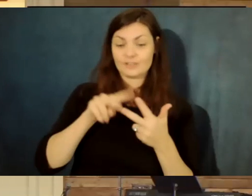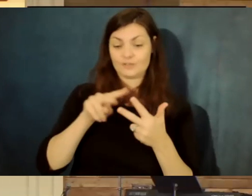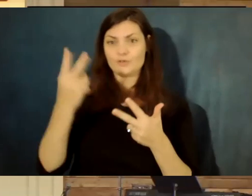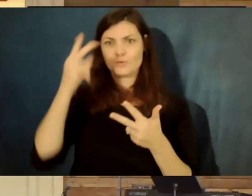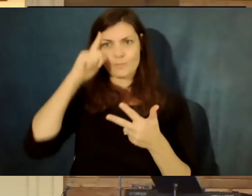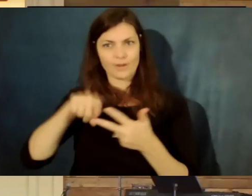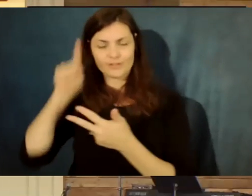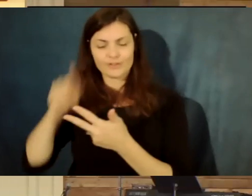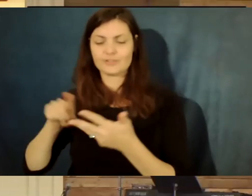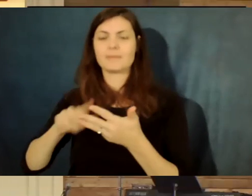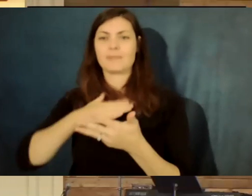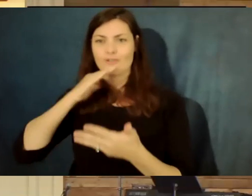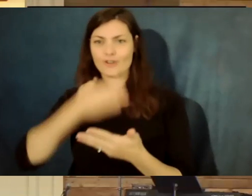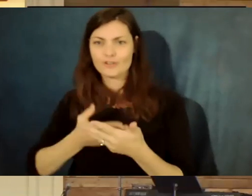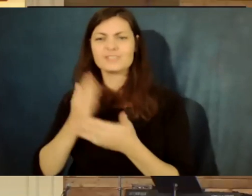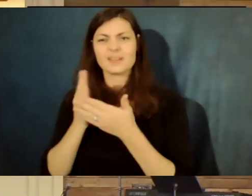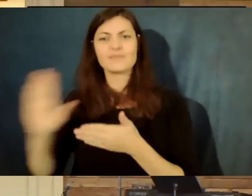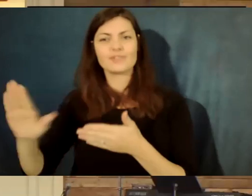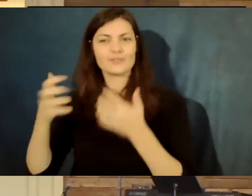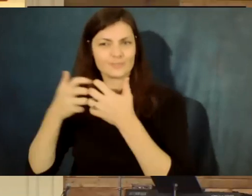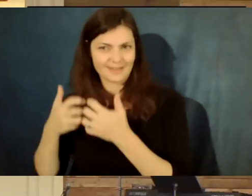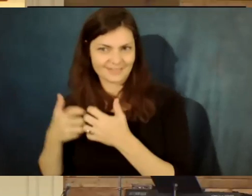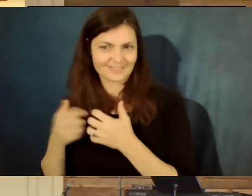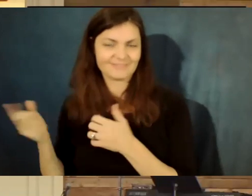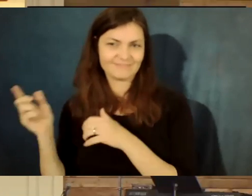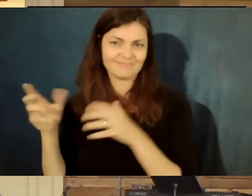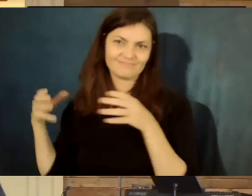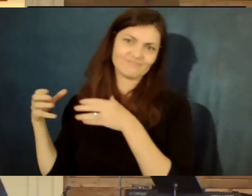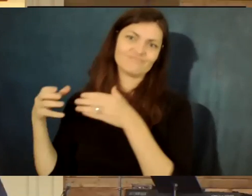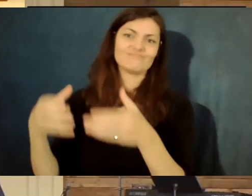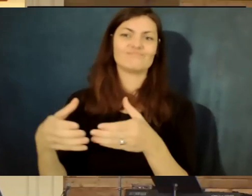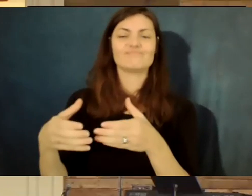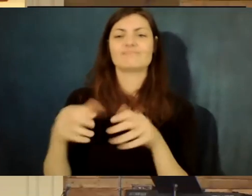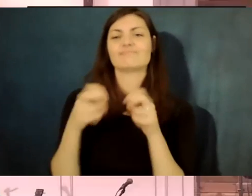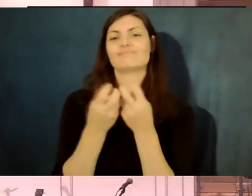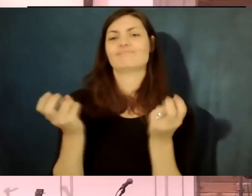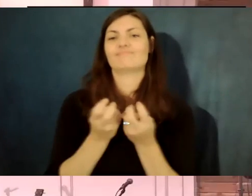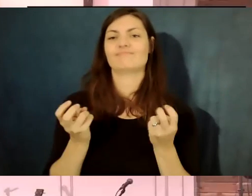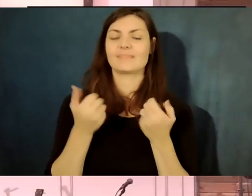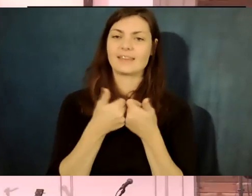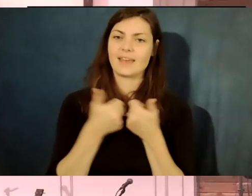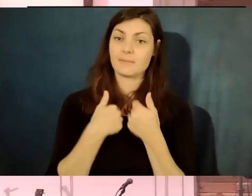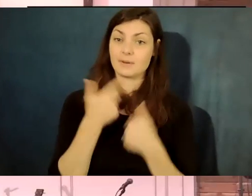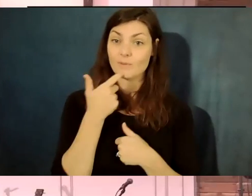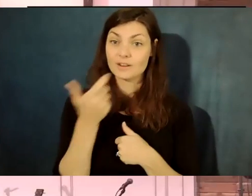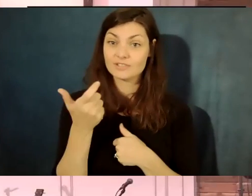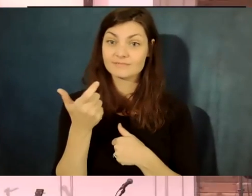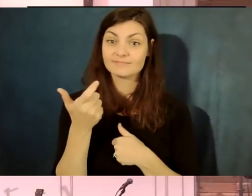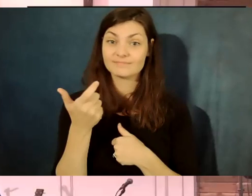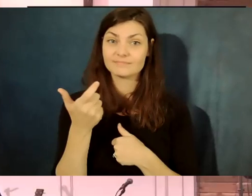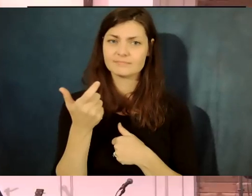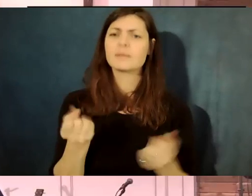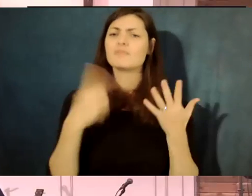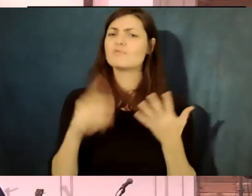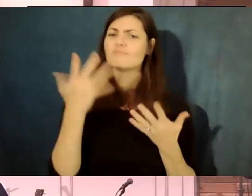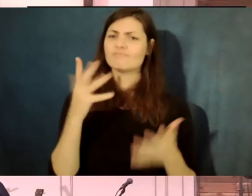daughter and some of her roommates, and we were at the game, and I'm watching this thing go on. How many of you have been